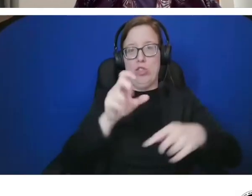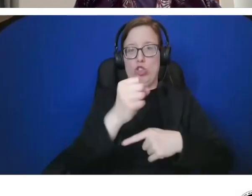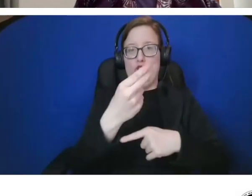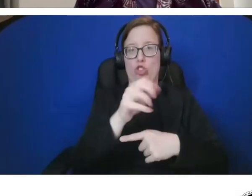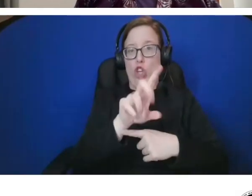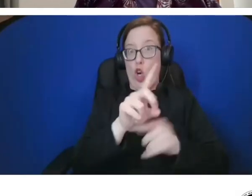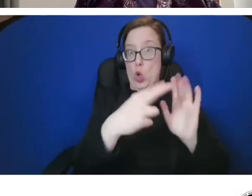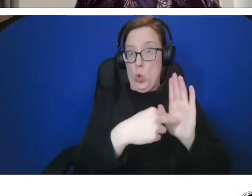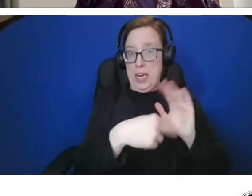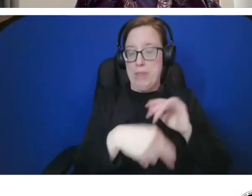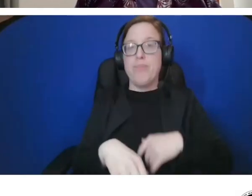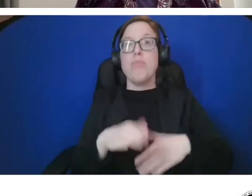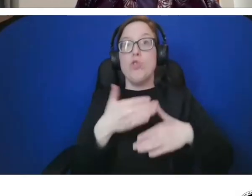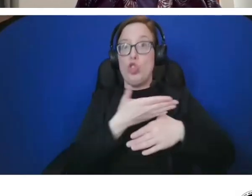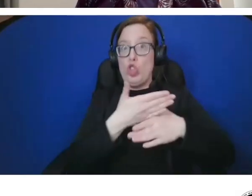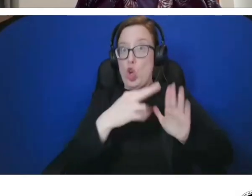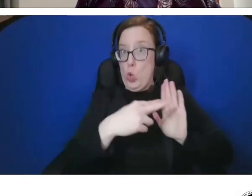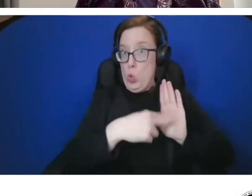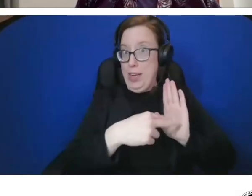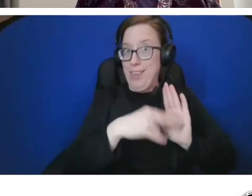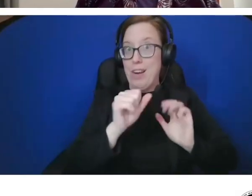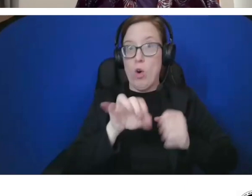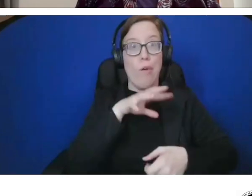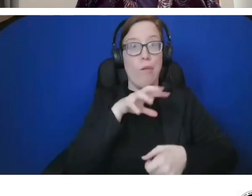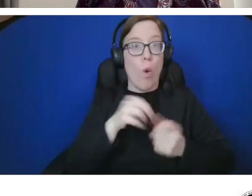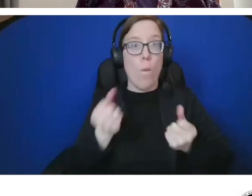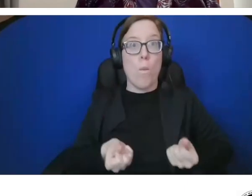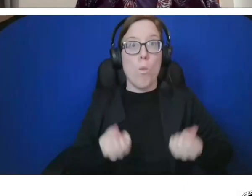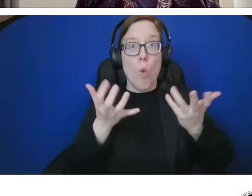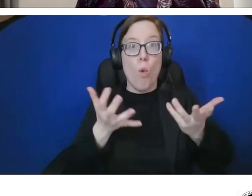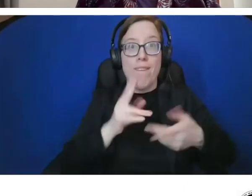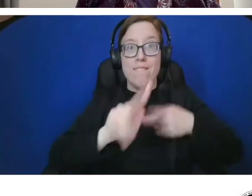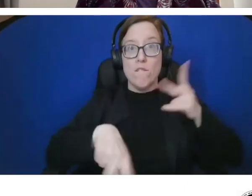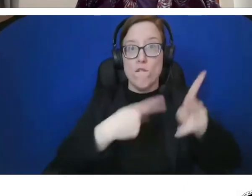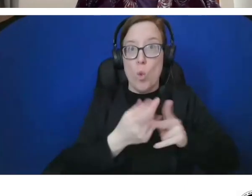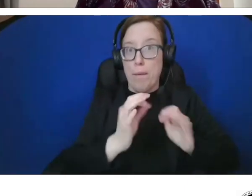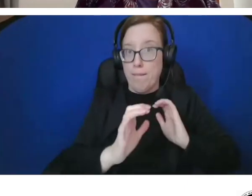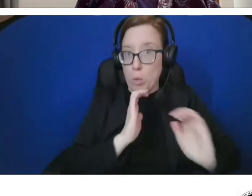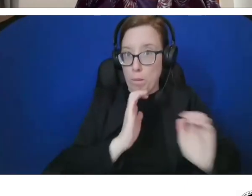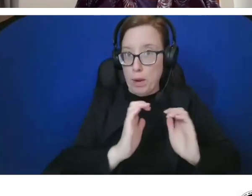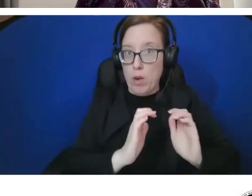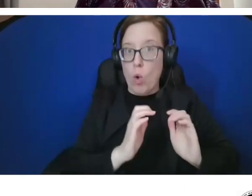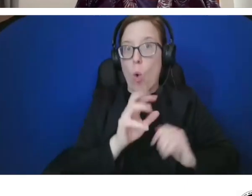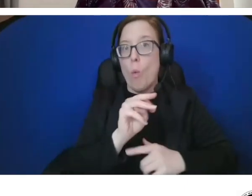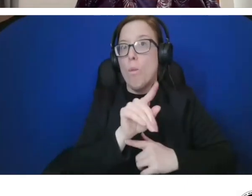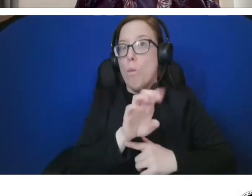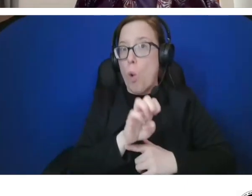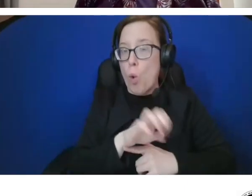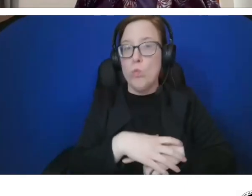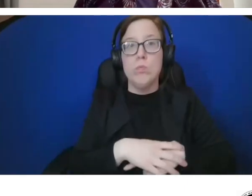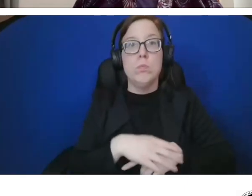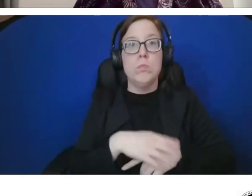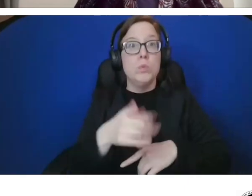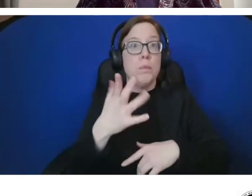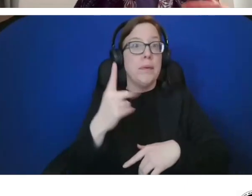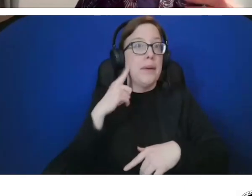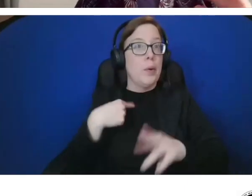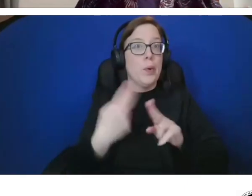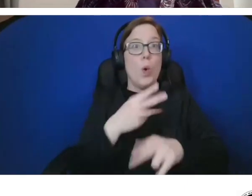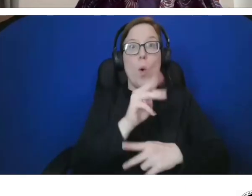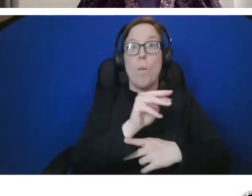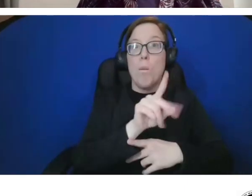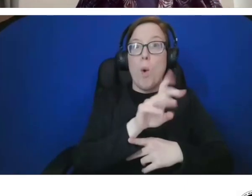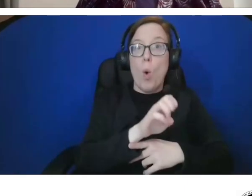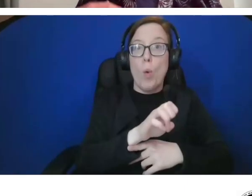reading. And these shared readings can also involve multiple forms of communication or modes. So you may hear me